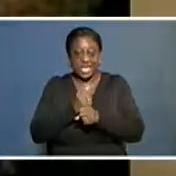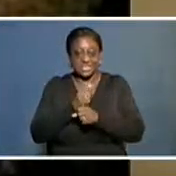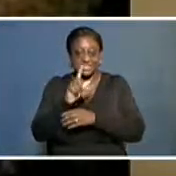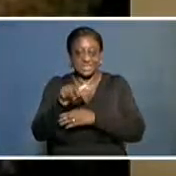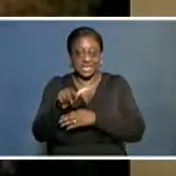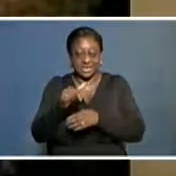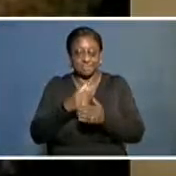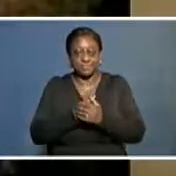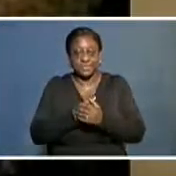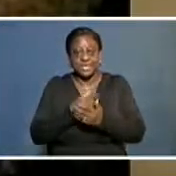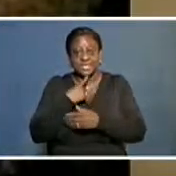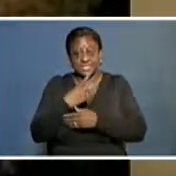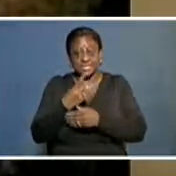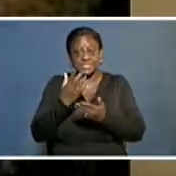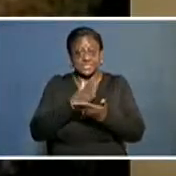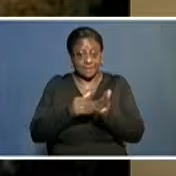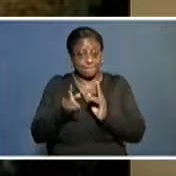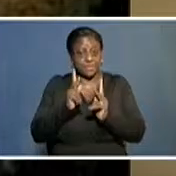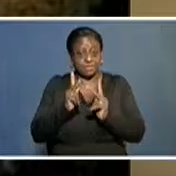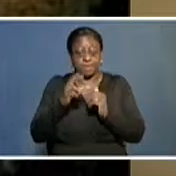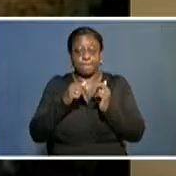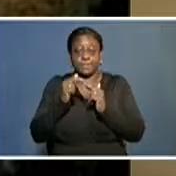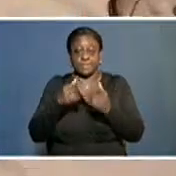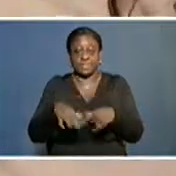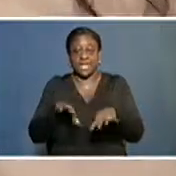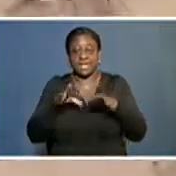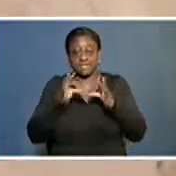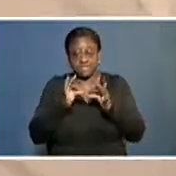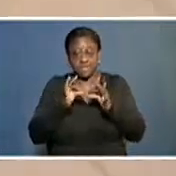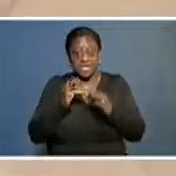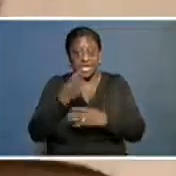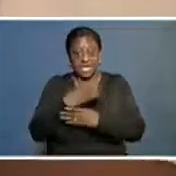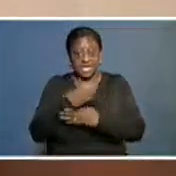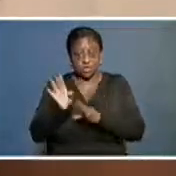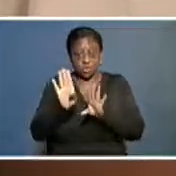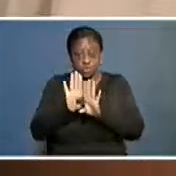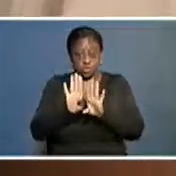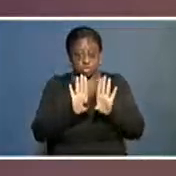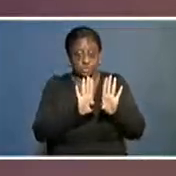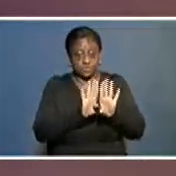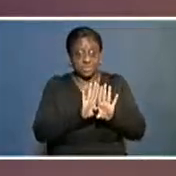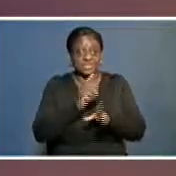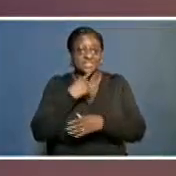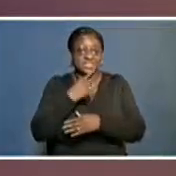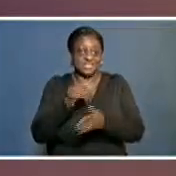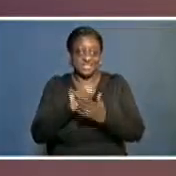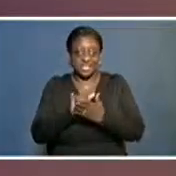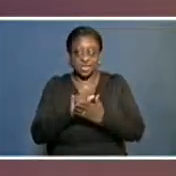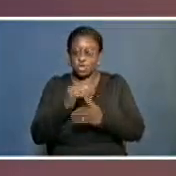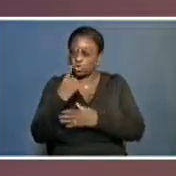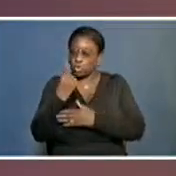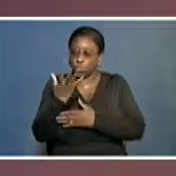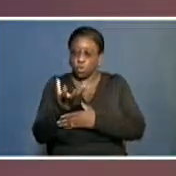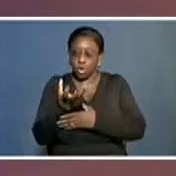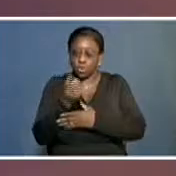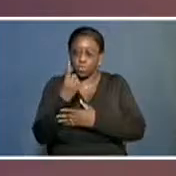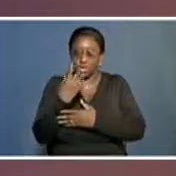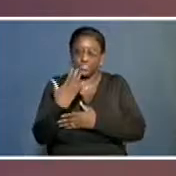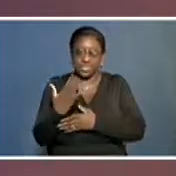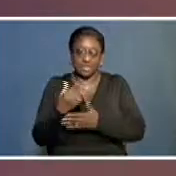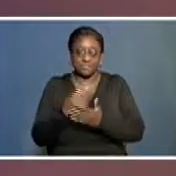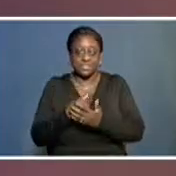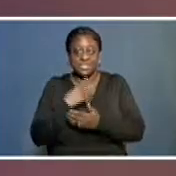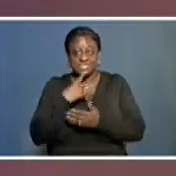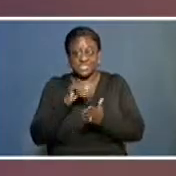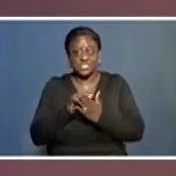While some Dorian survivors are rebuilding their lives and finding closure, Indra says she only wants one thing. It